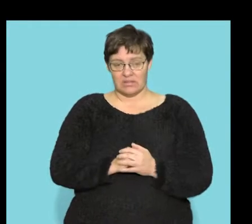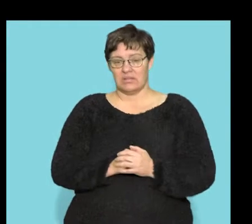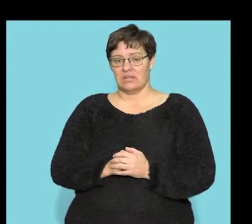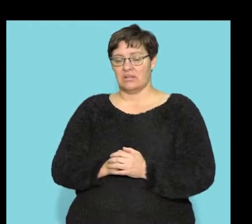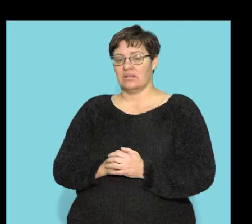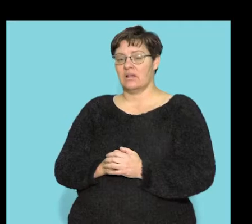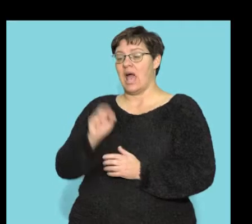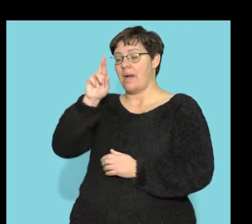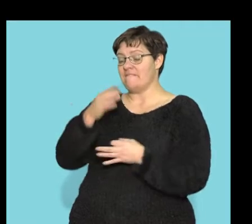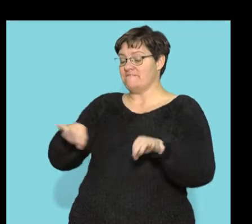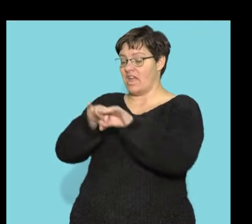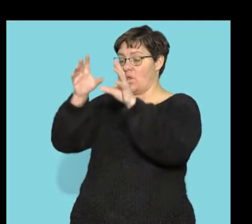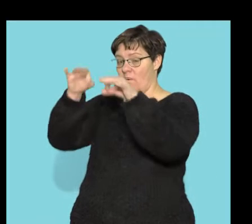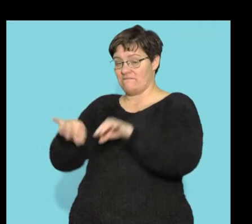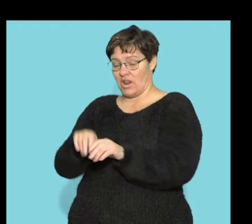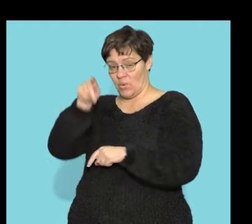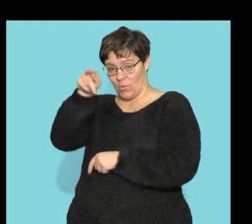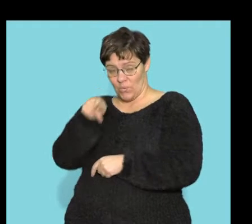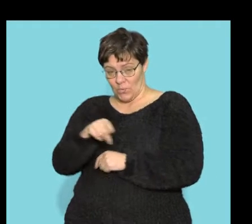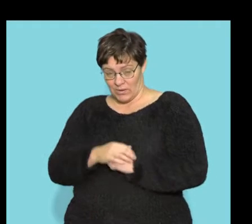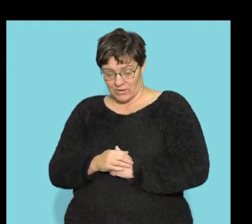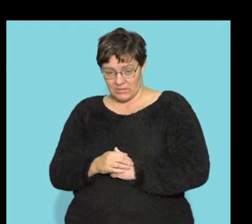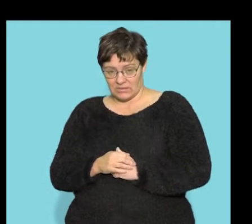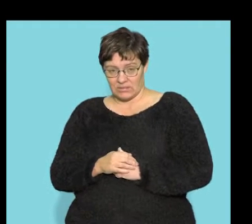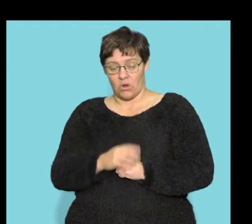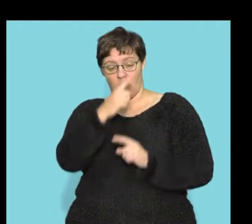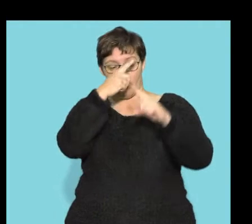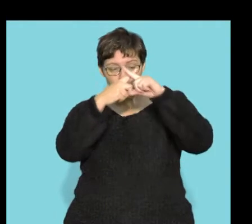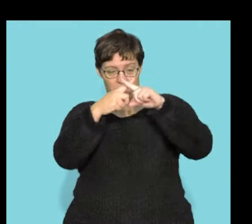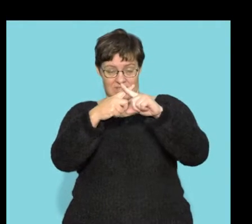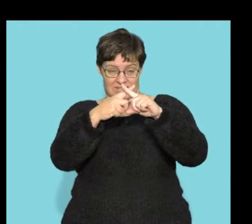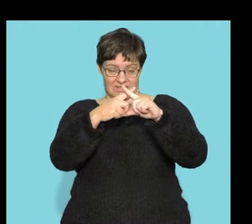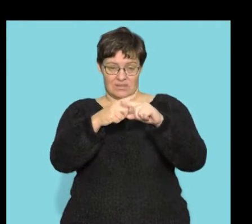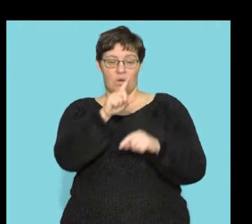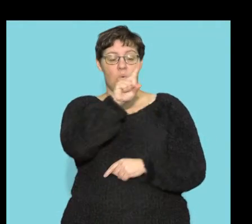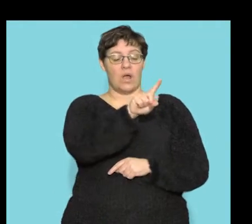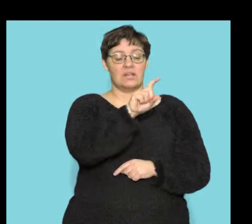another. There's my 2 rand values underneath one another. So now I cross multiply.